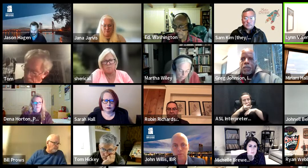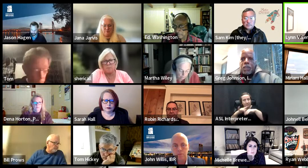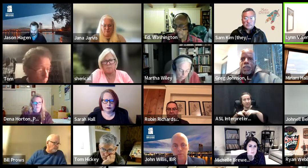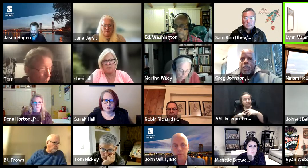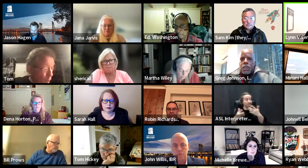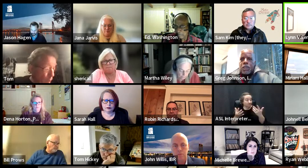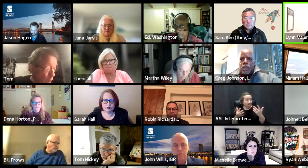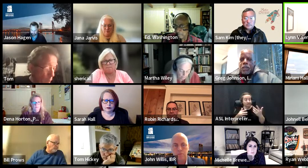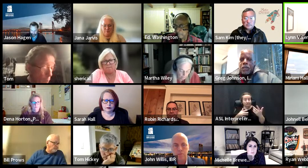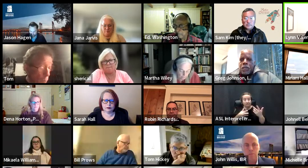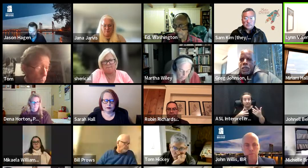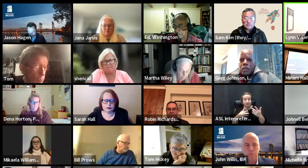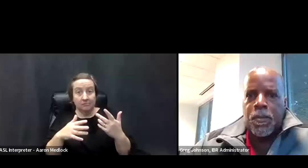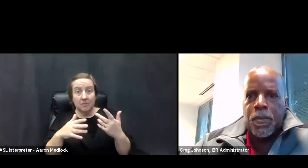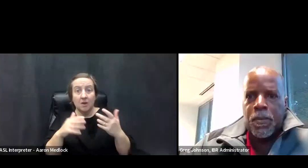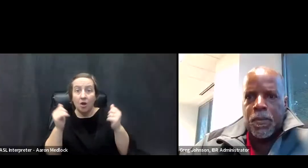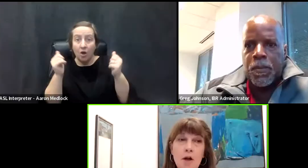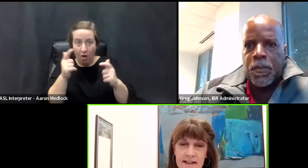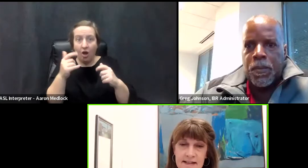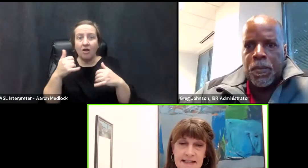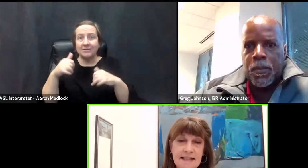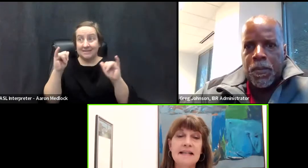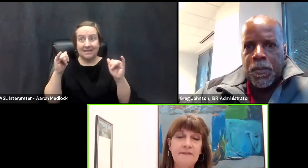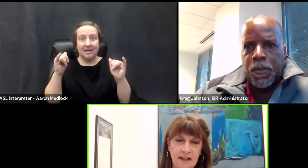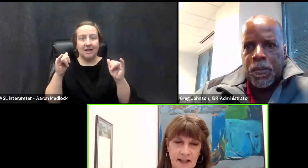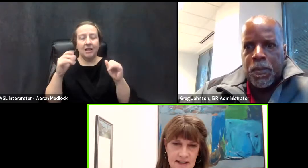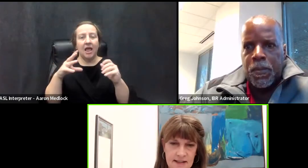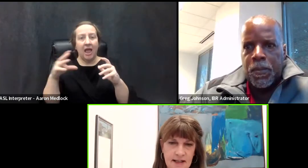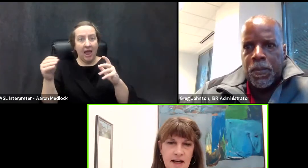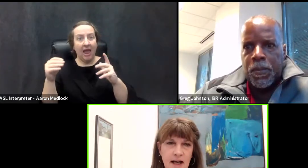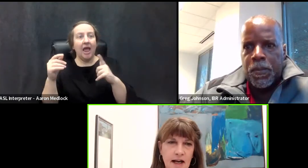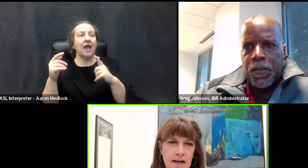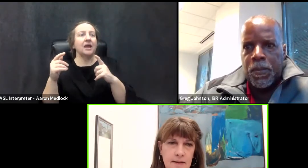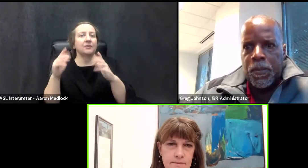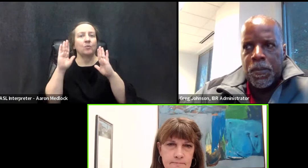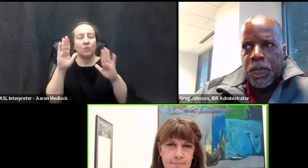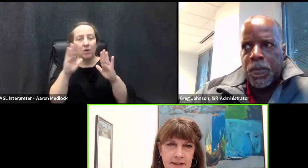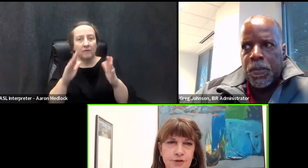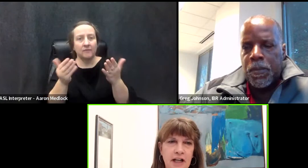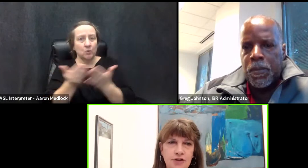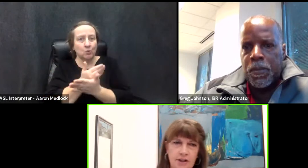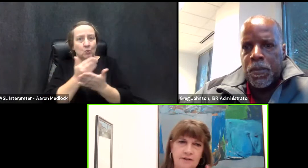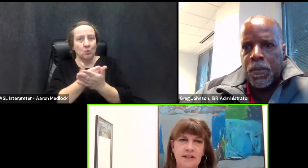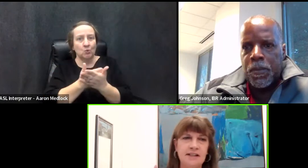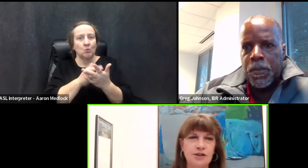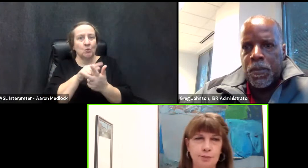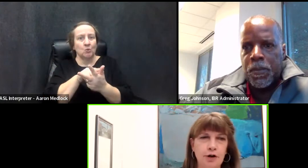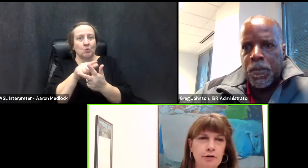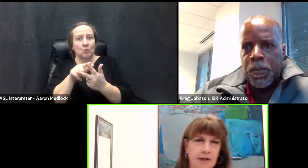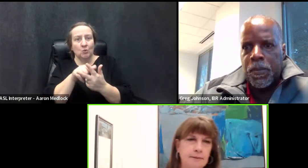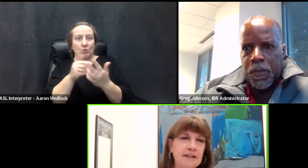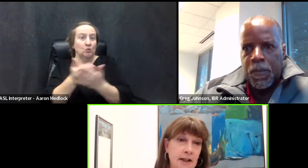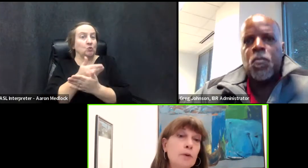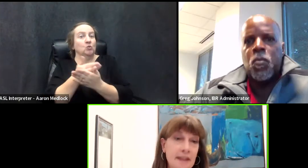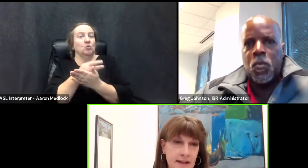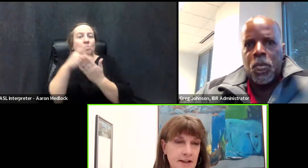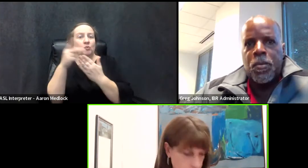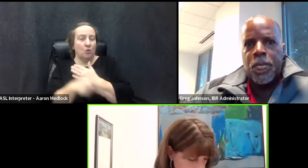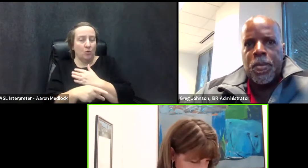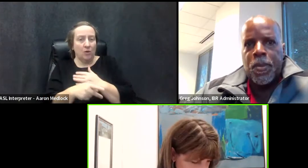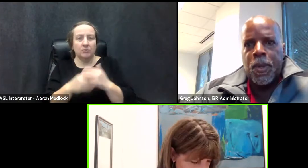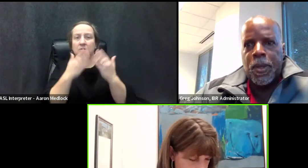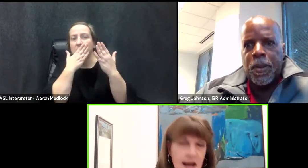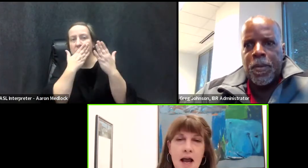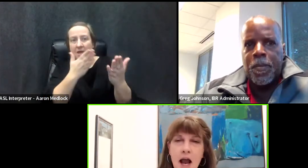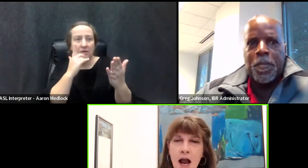of those remain possible with the significant introduction of these 2 programs. So thank